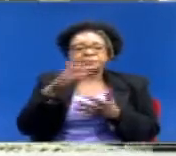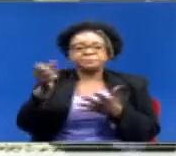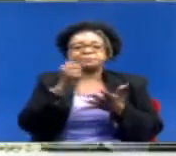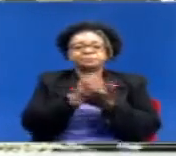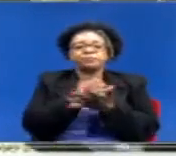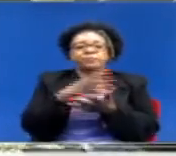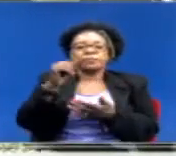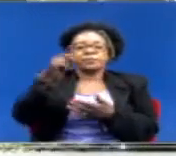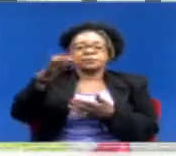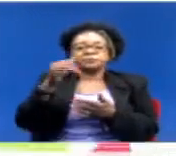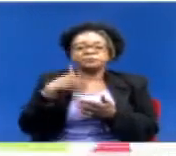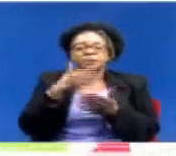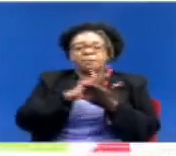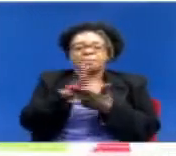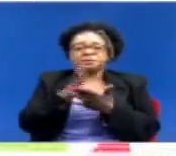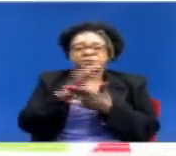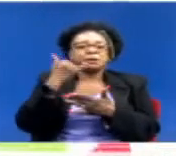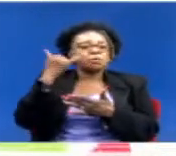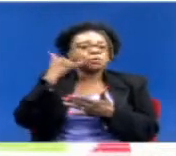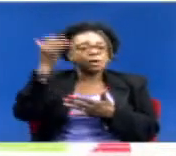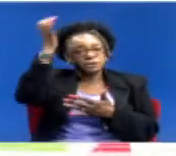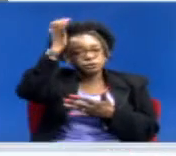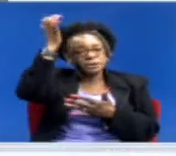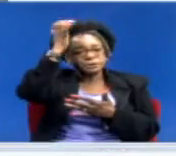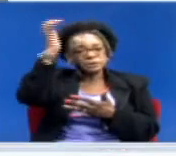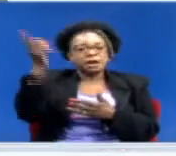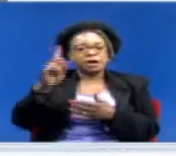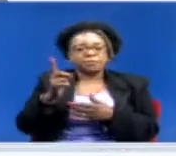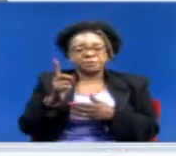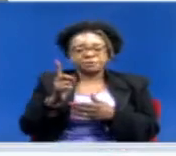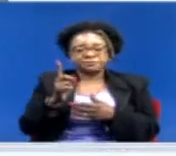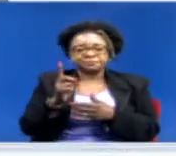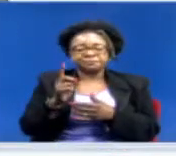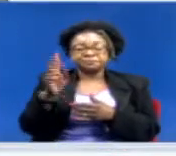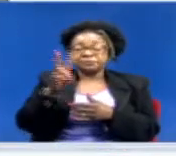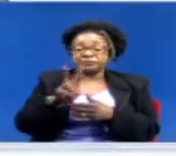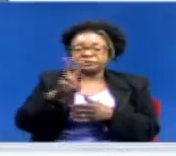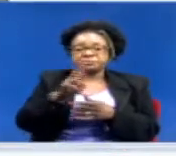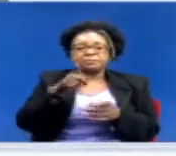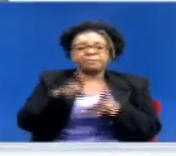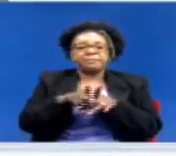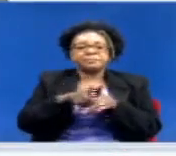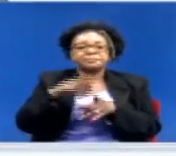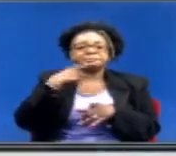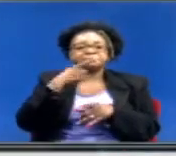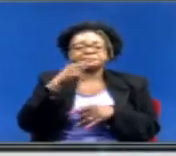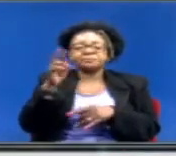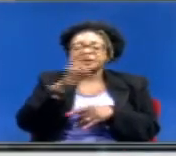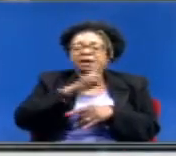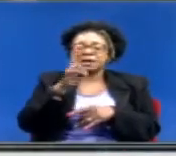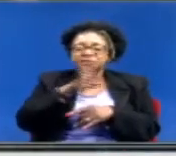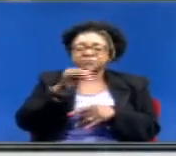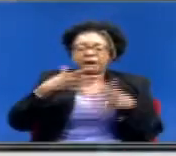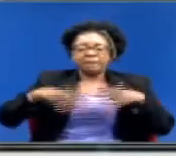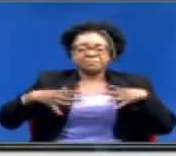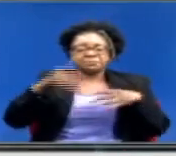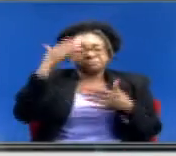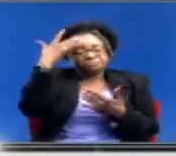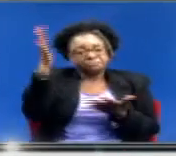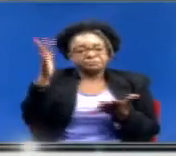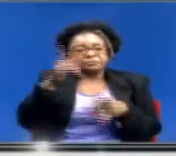in Nakuru, Eldoret, and Nairobi. The victims also claim they have been harassed by unknown people after speaking about